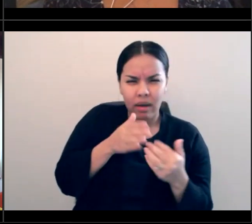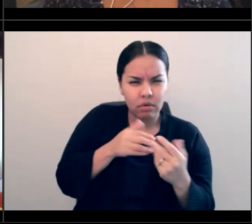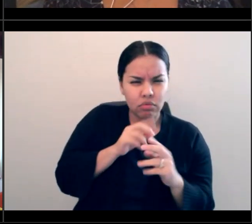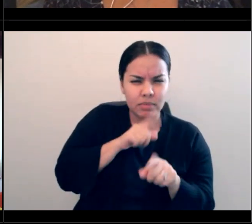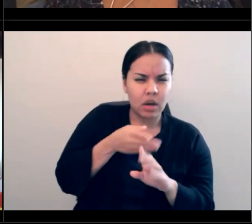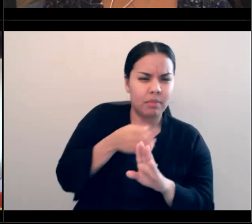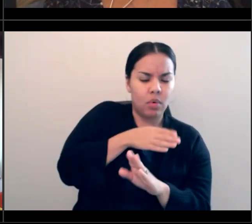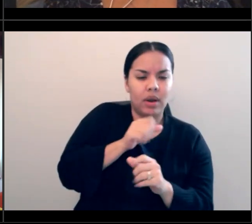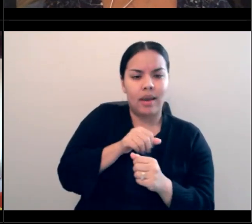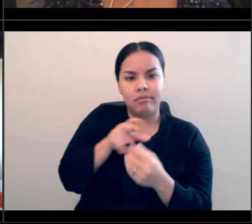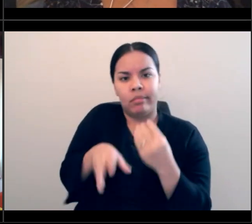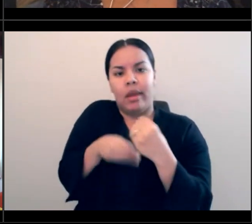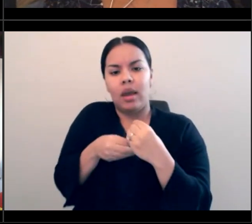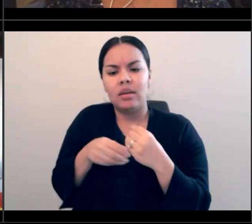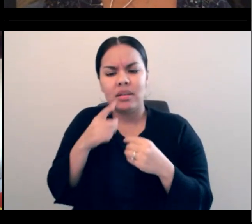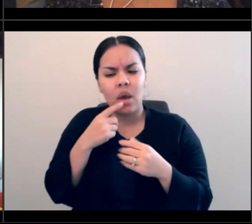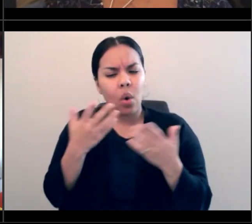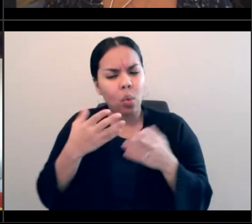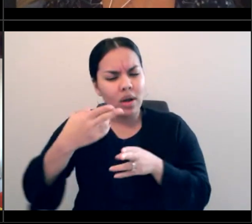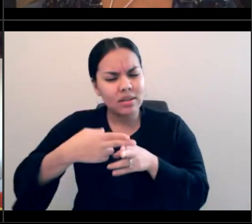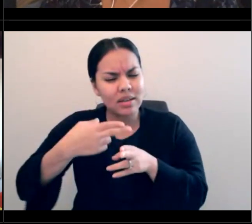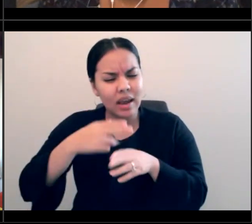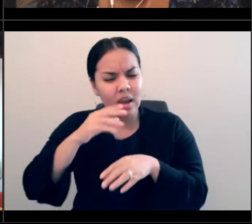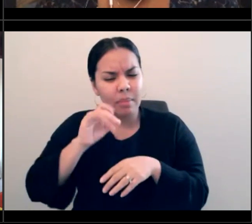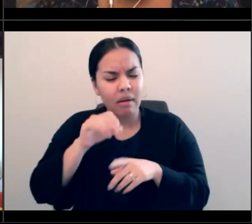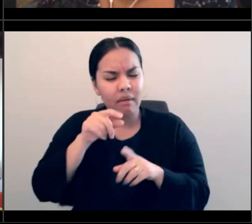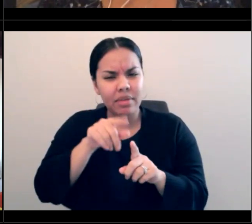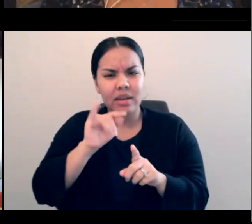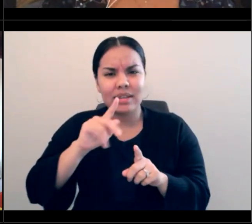The question is, what was the name of that TikTok user?